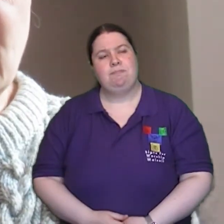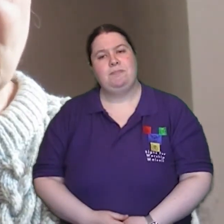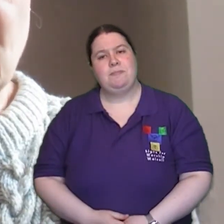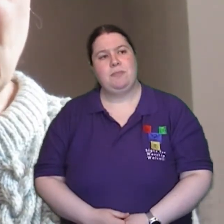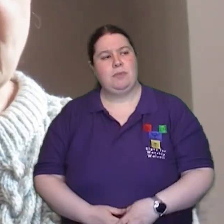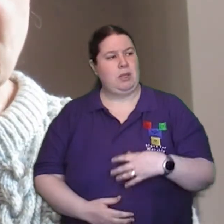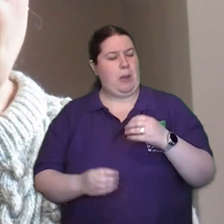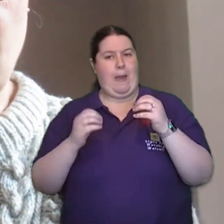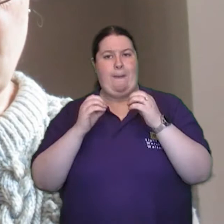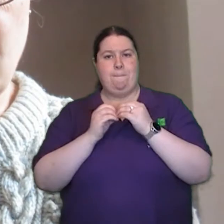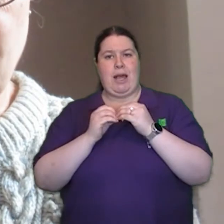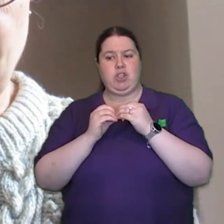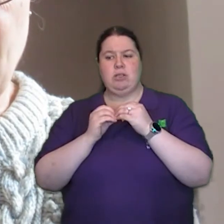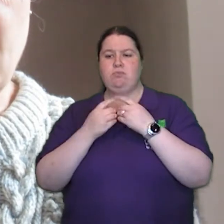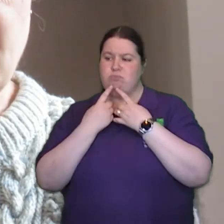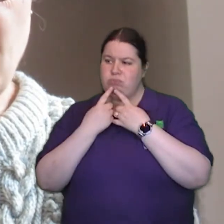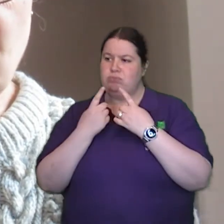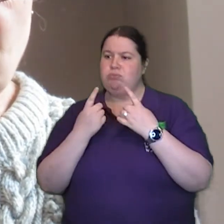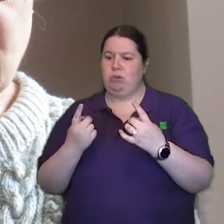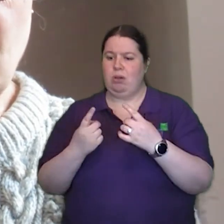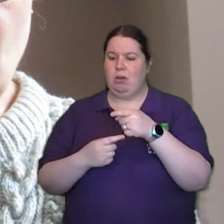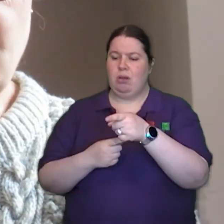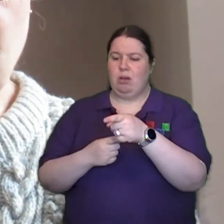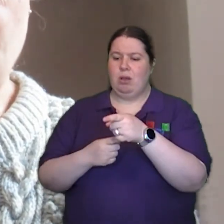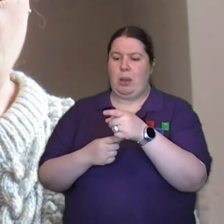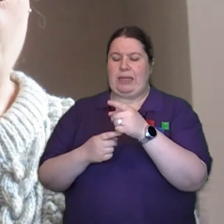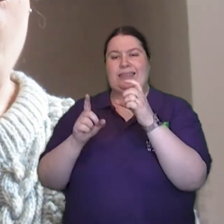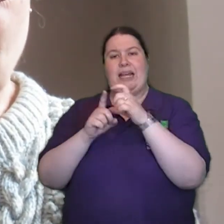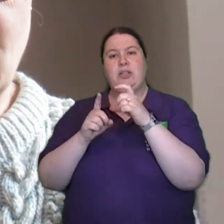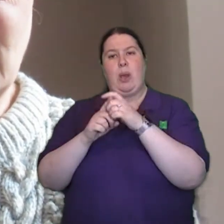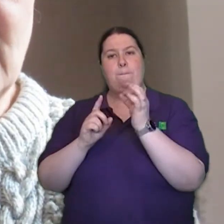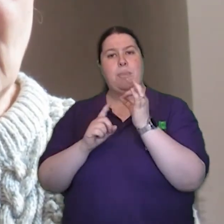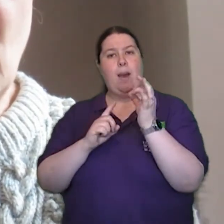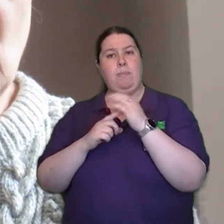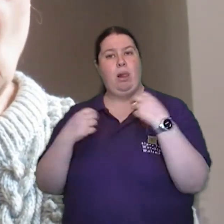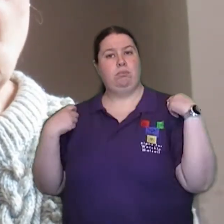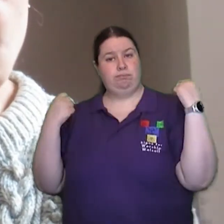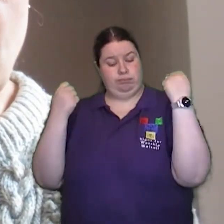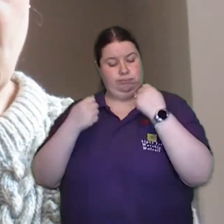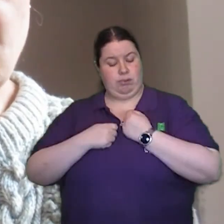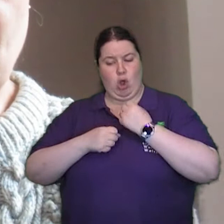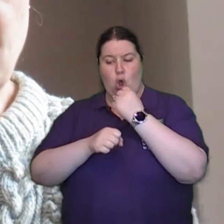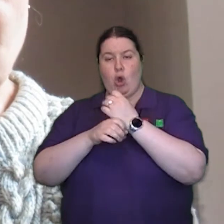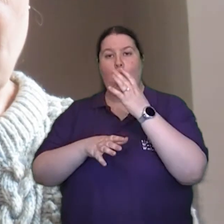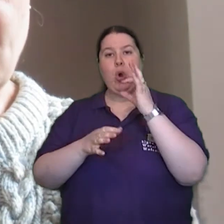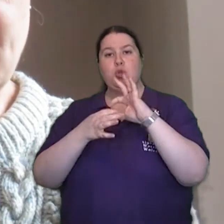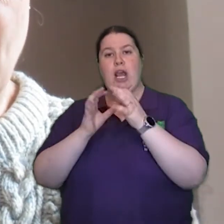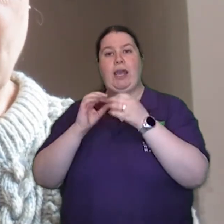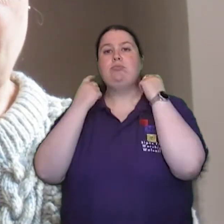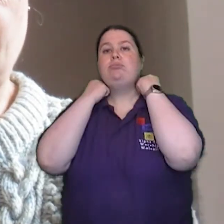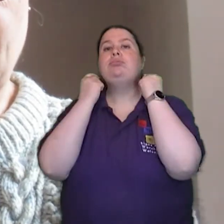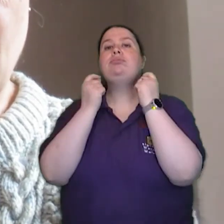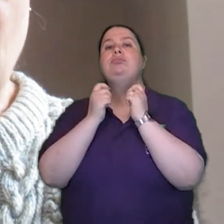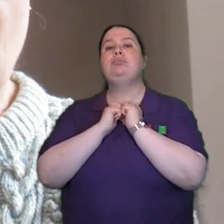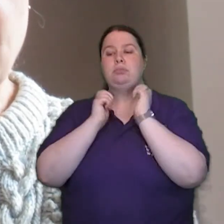Then, at Belshazzar's command, Daniel was clothed in purple, a gold chain was placed round his